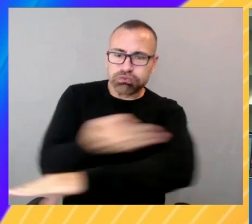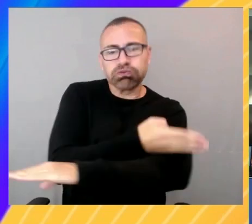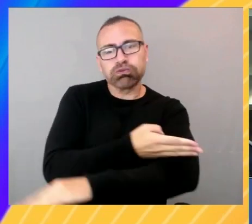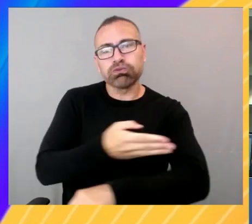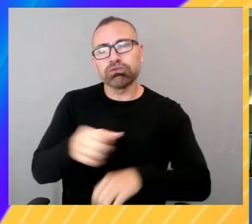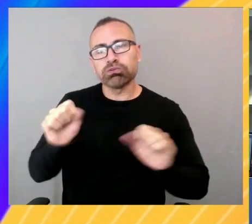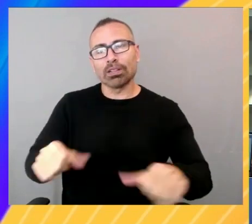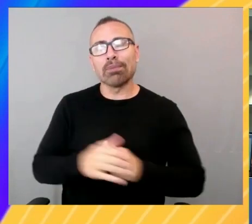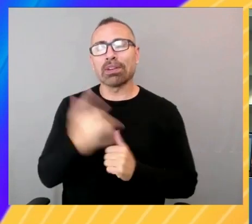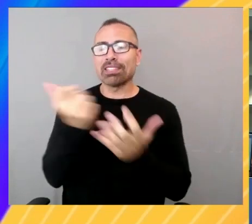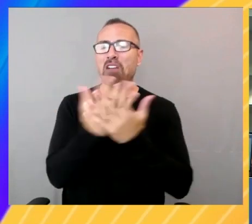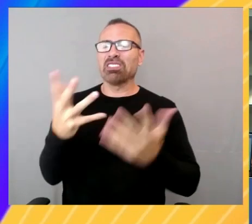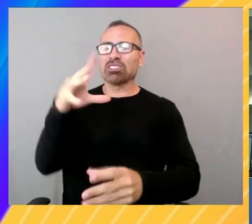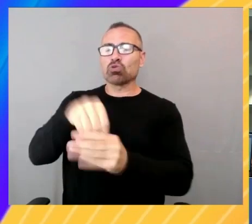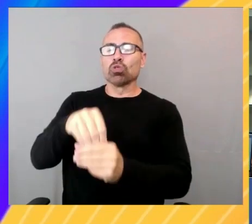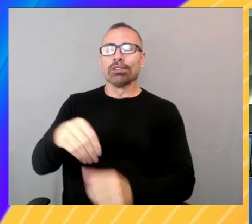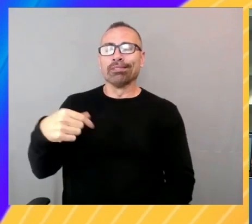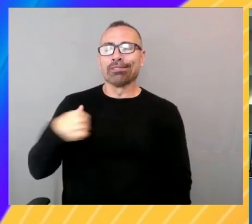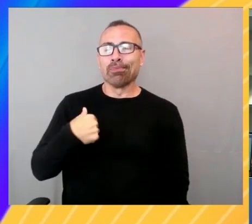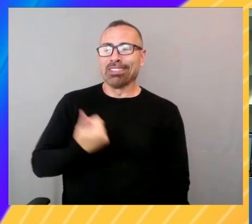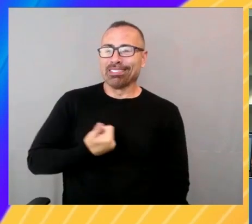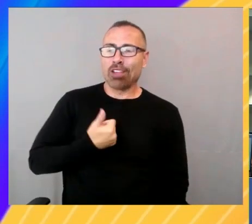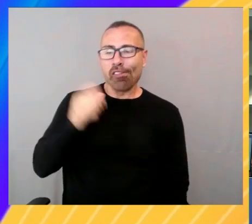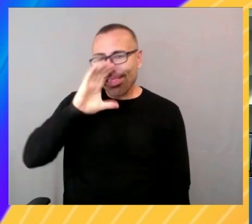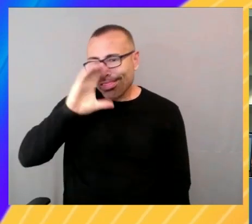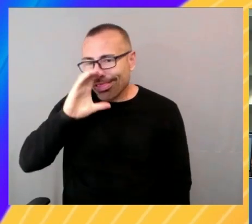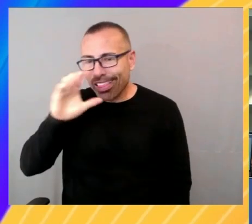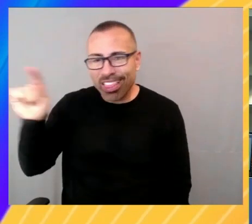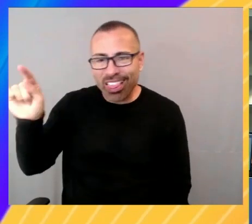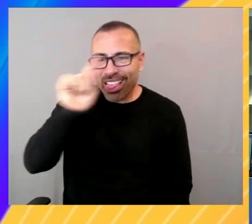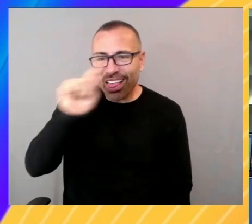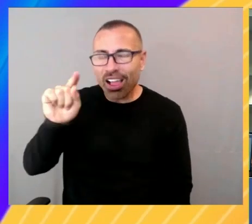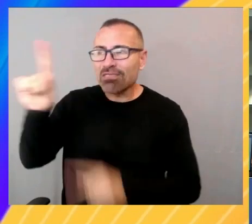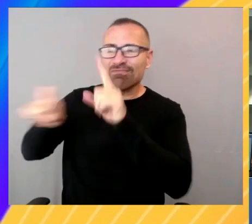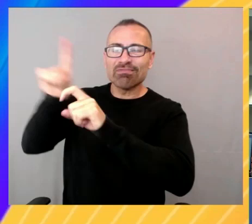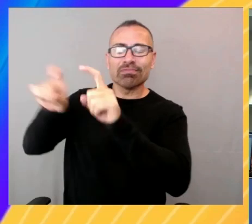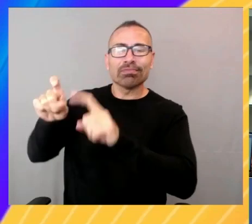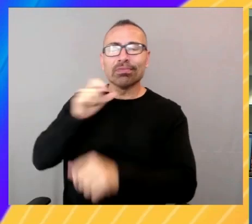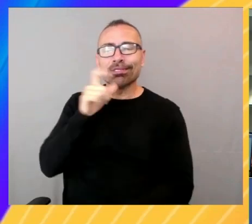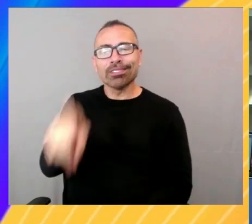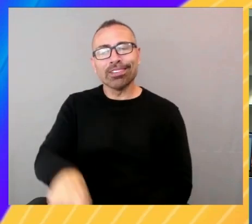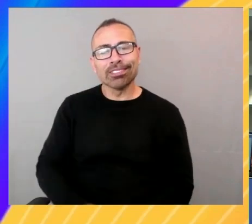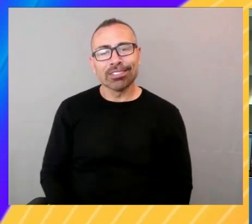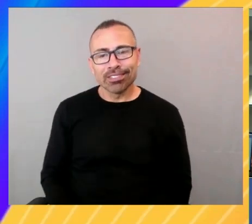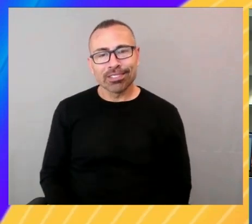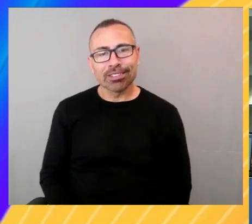build yourself. Yeah, in fact, yesterday we were talking about the new